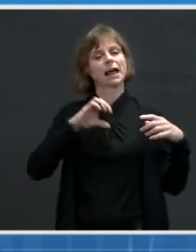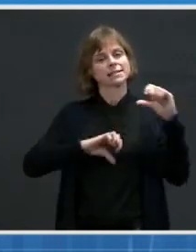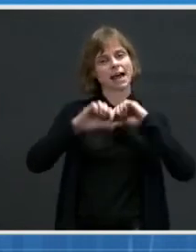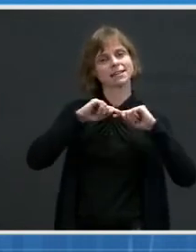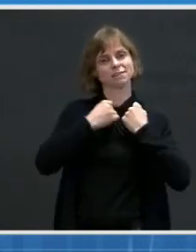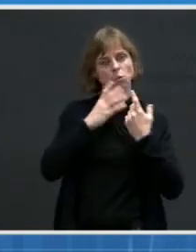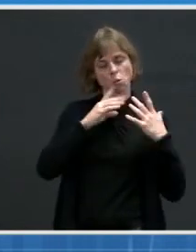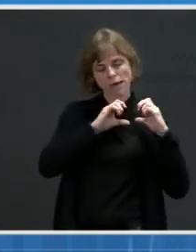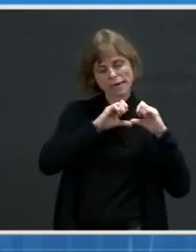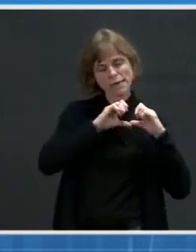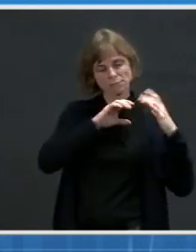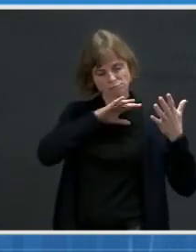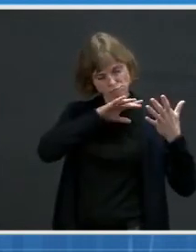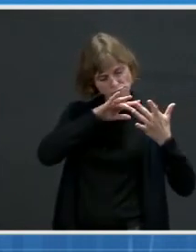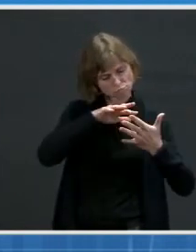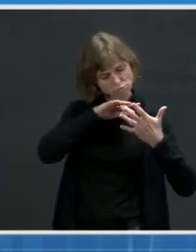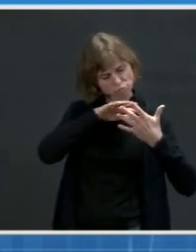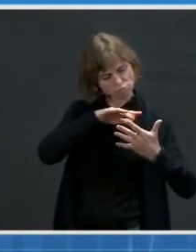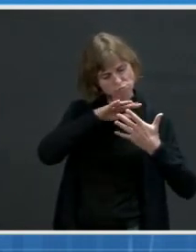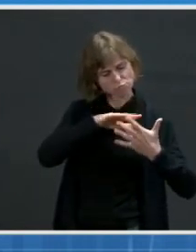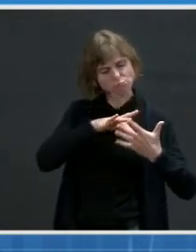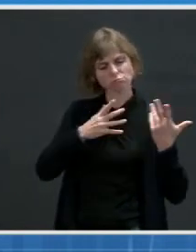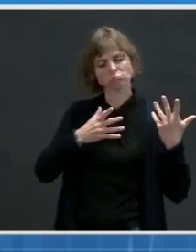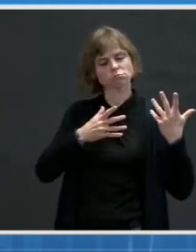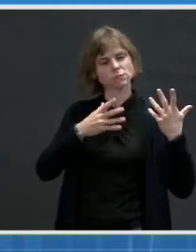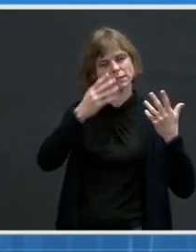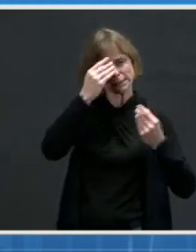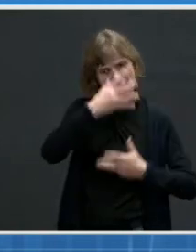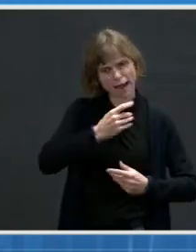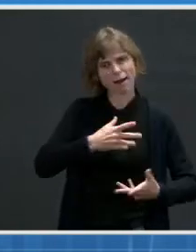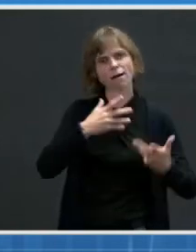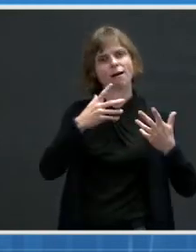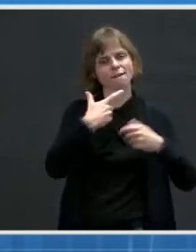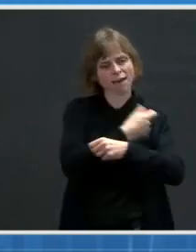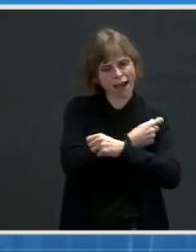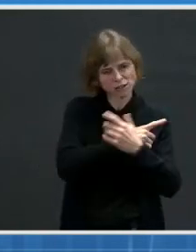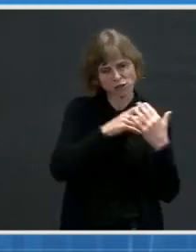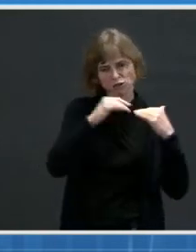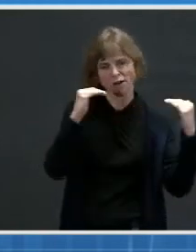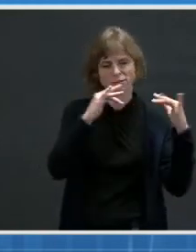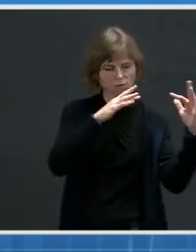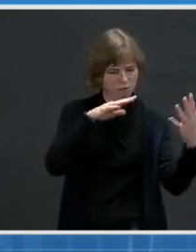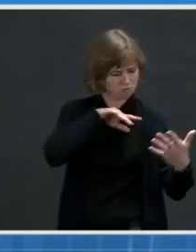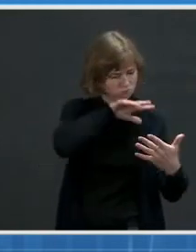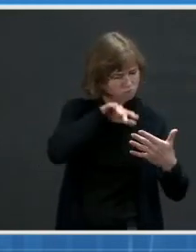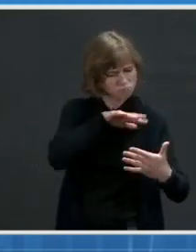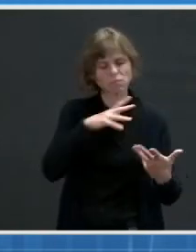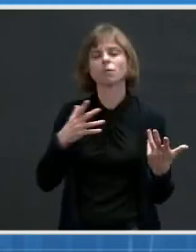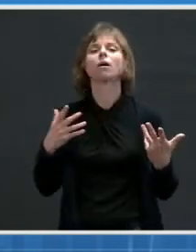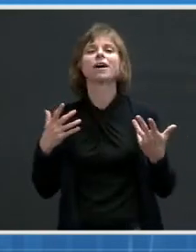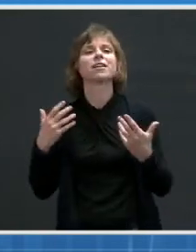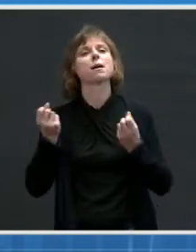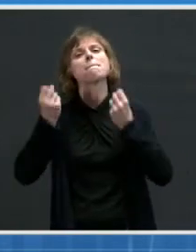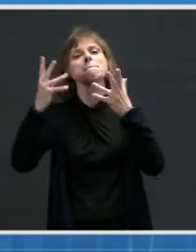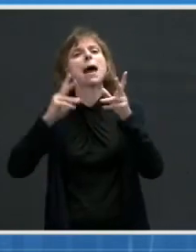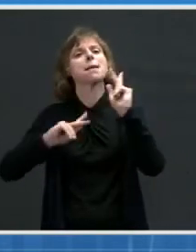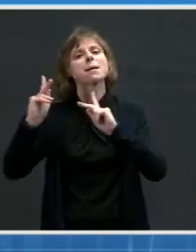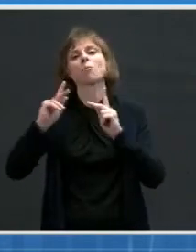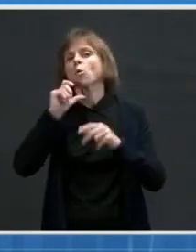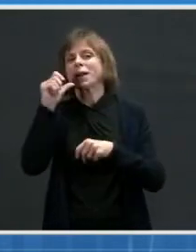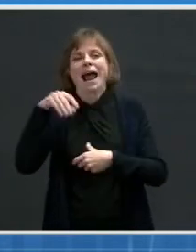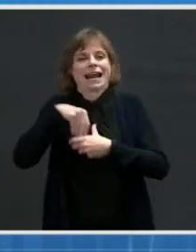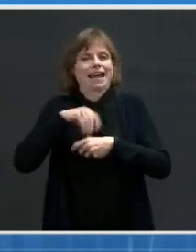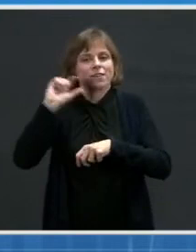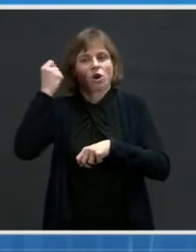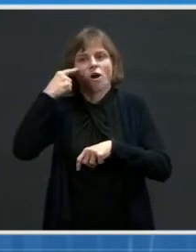upon vaccination levels, and based upon the data, and we'll come out with more. And there are plenty of commentators outside of the government that are, of